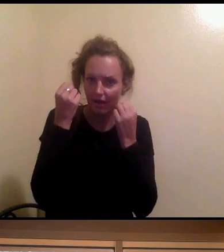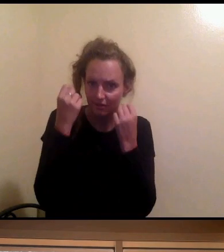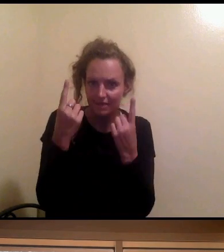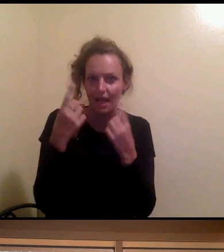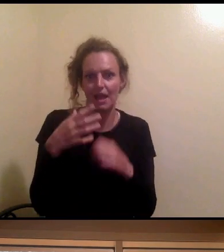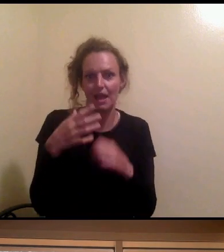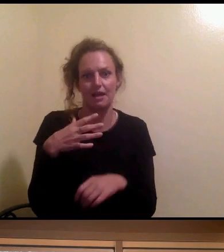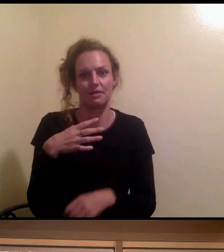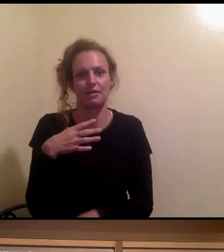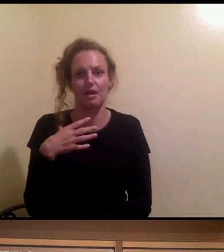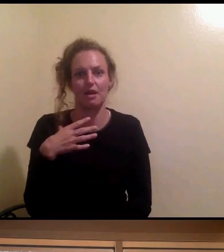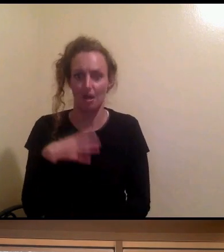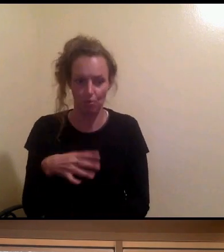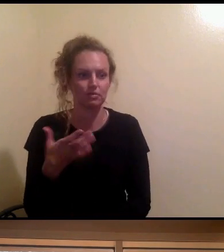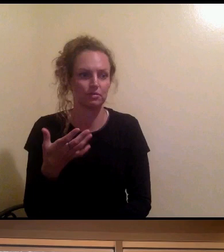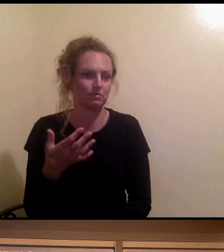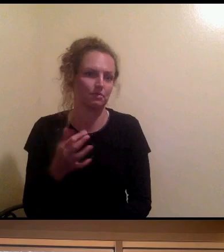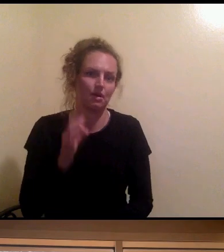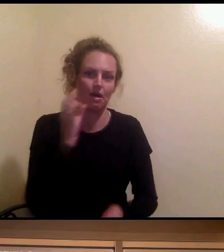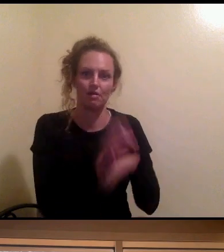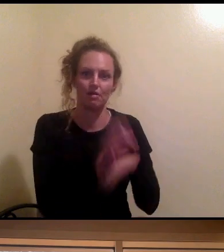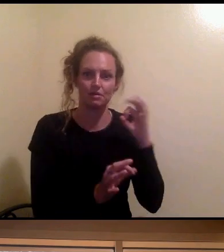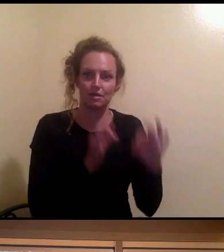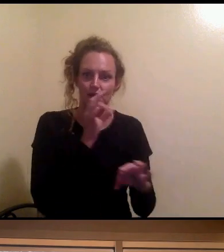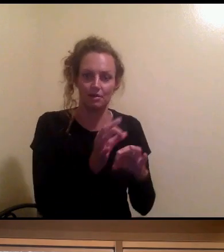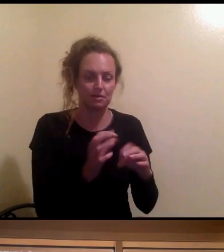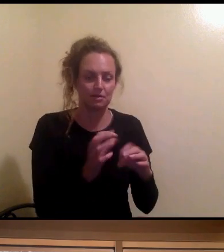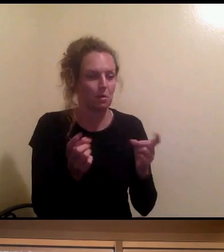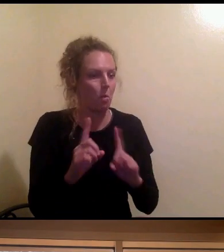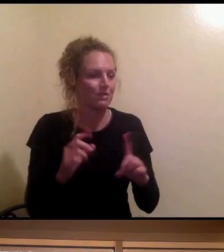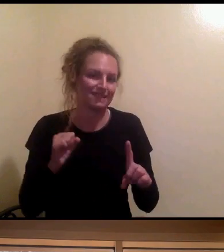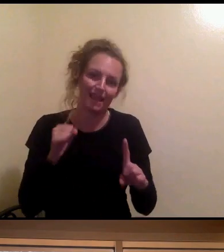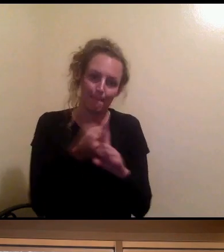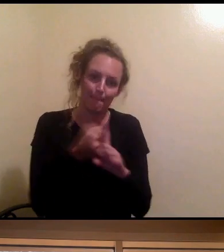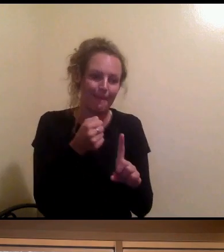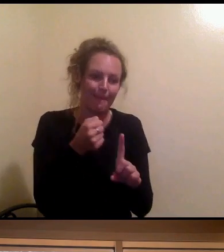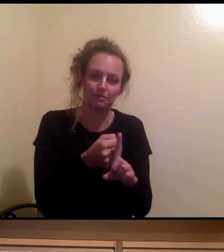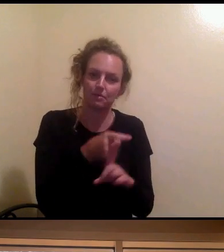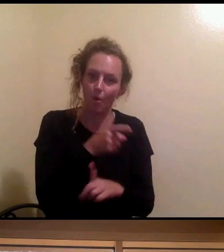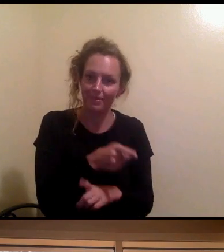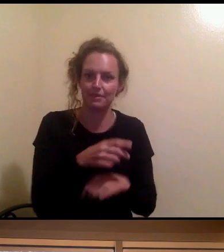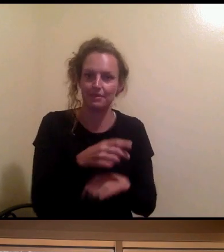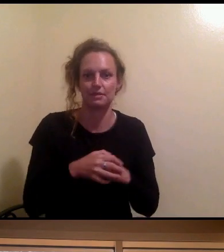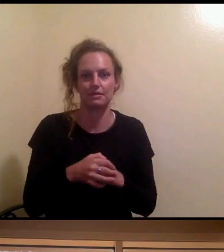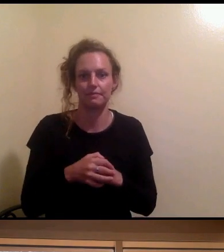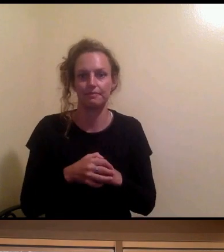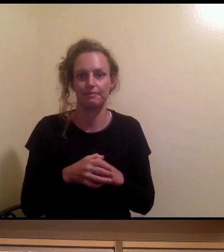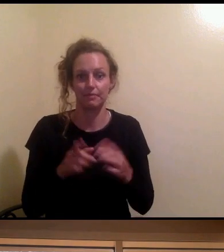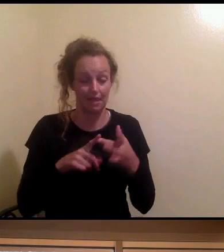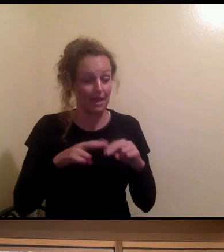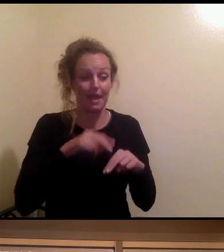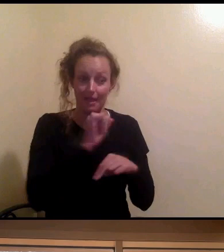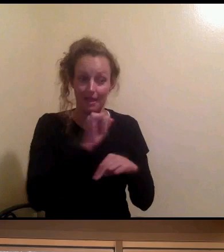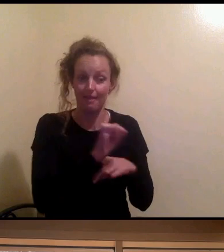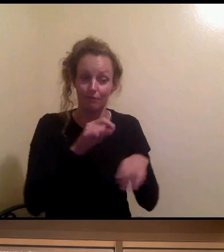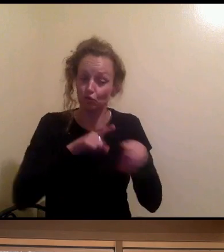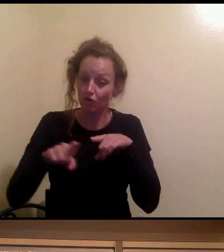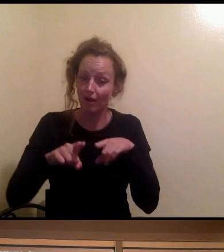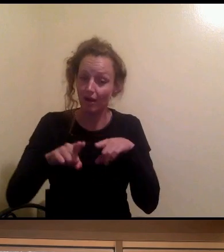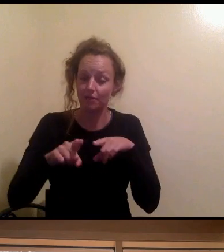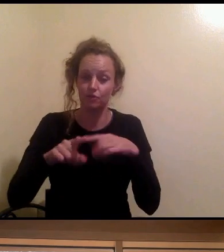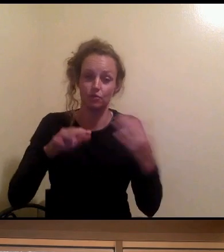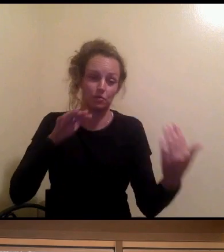gate, what is the commercial impact on this? I said, because if you're trying to do something like what I think needs to be done in order to really satisfy